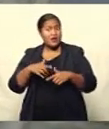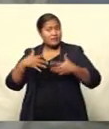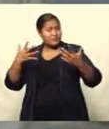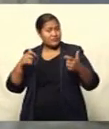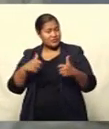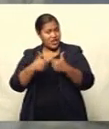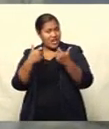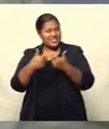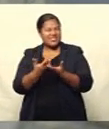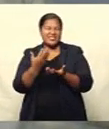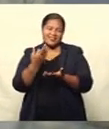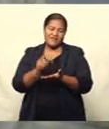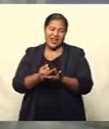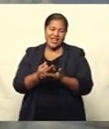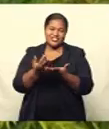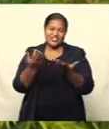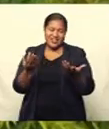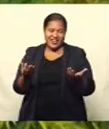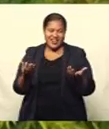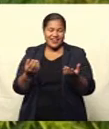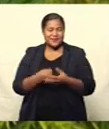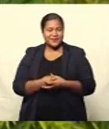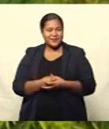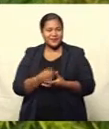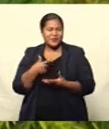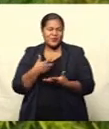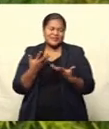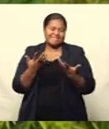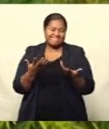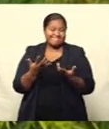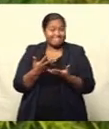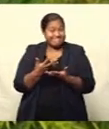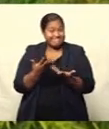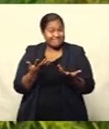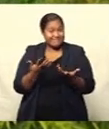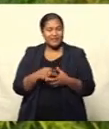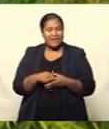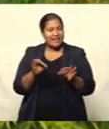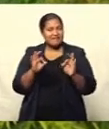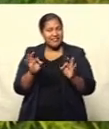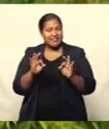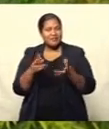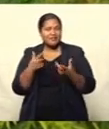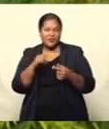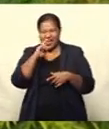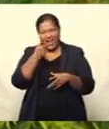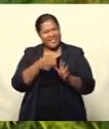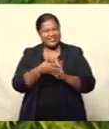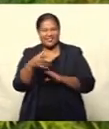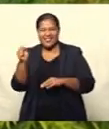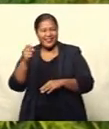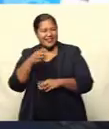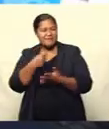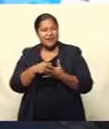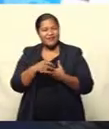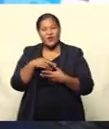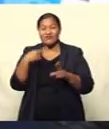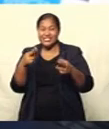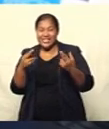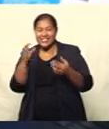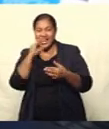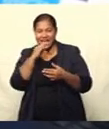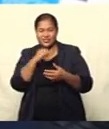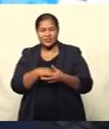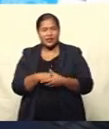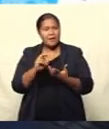was financially, like we were not in a situation where I could take money for recess lunch, things like that. Determined